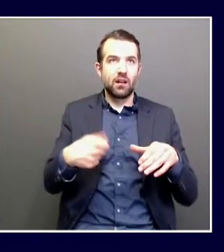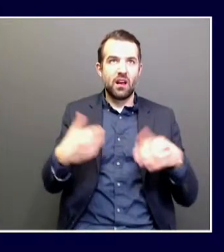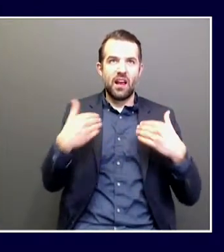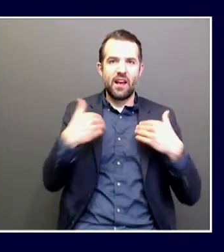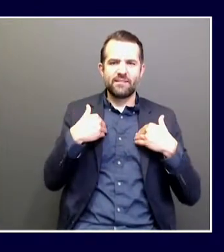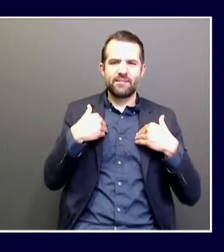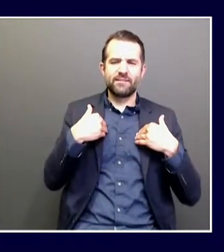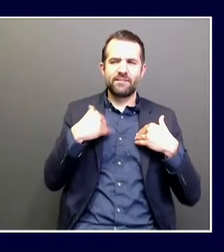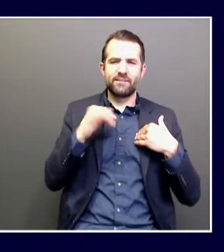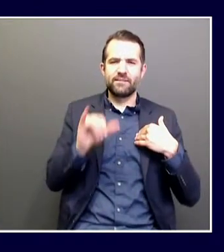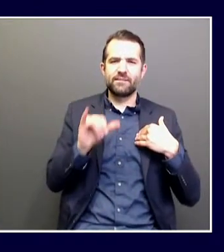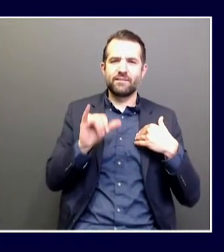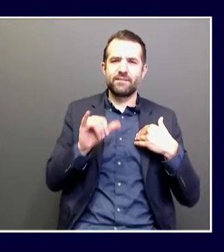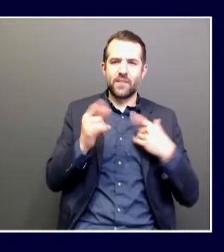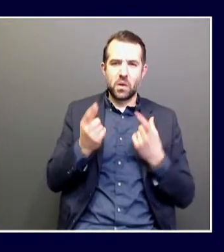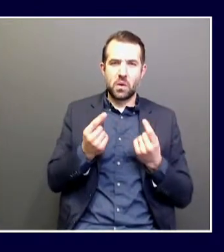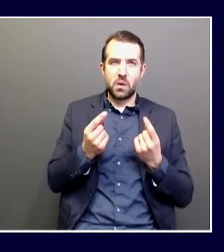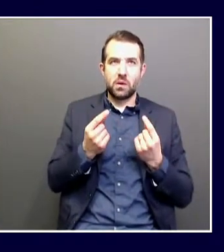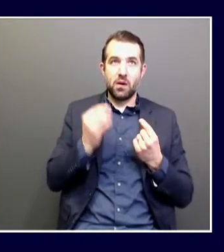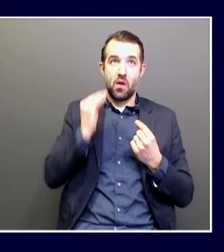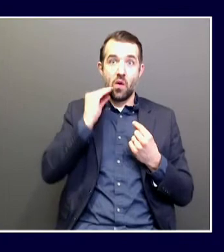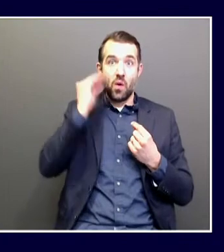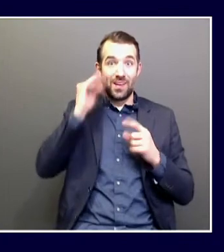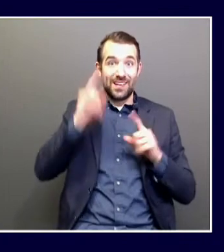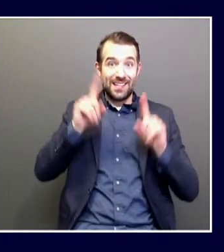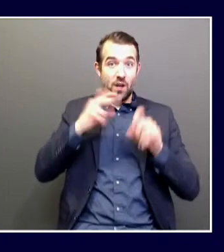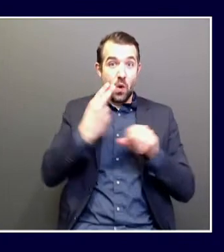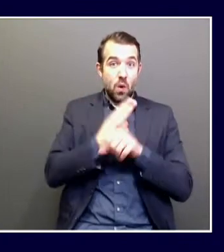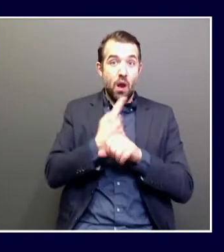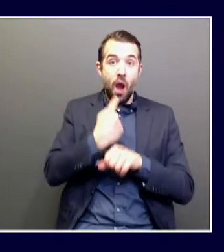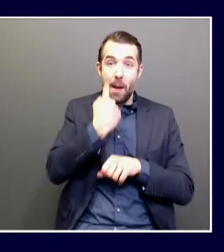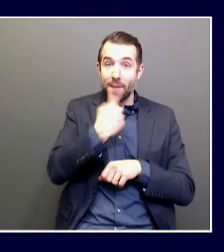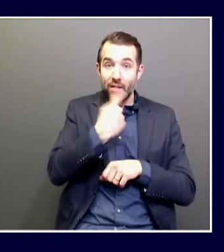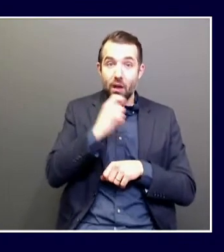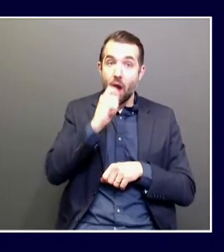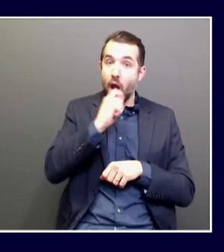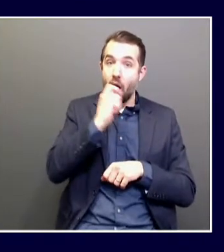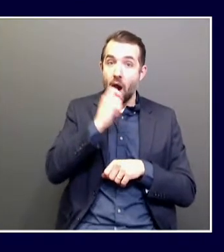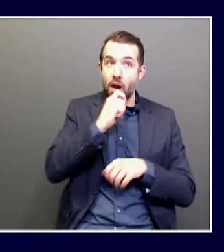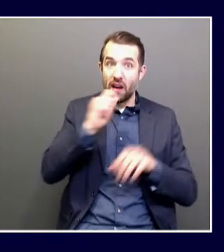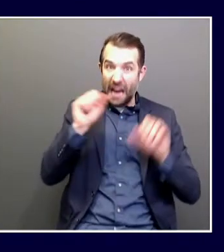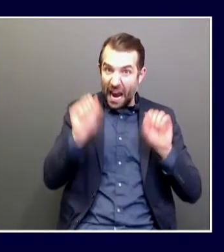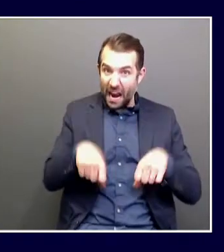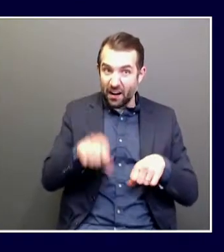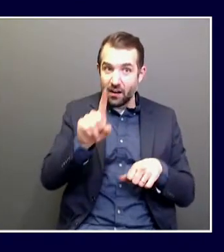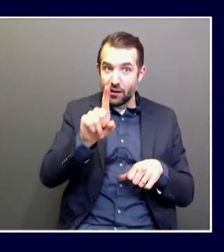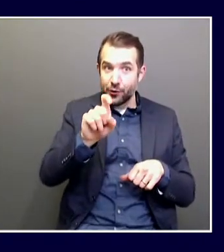with at-home test kits? Yeah, great question, Mal, as well. So